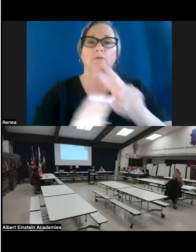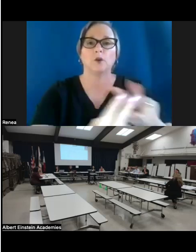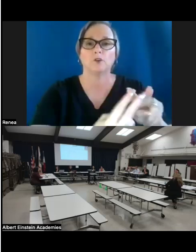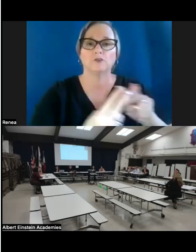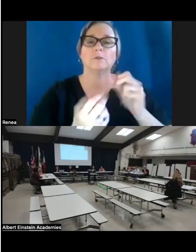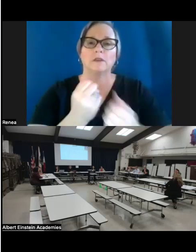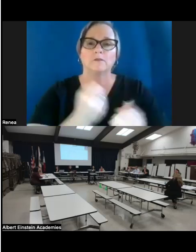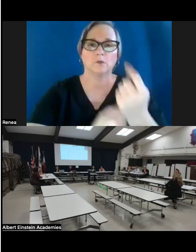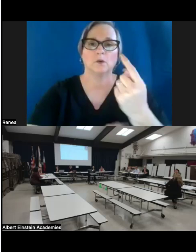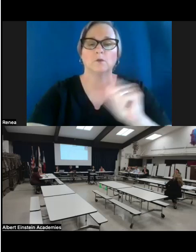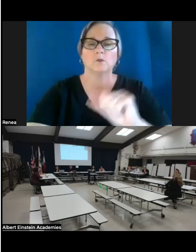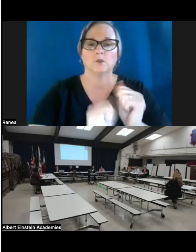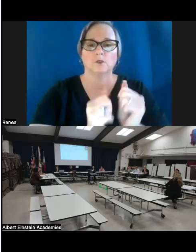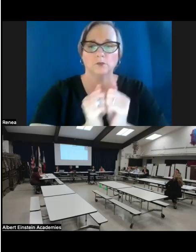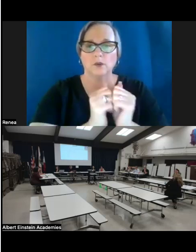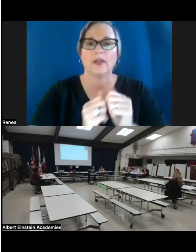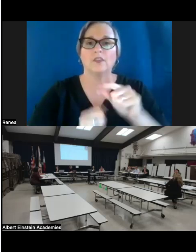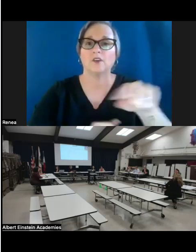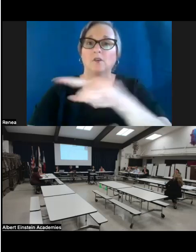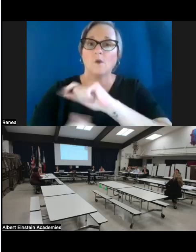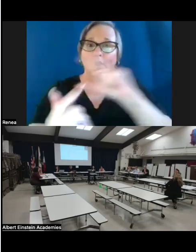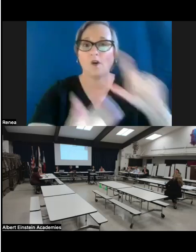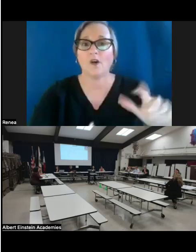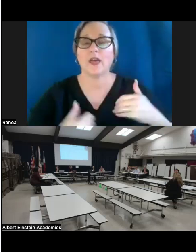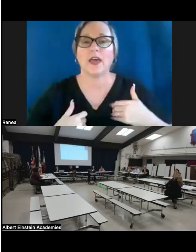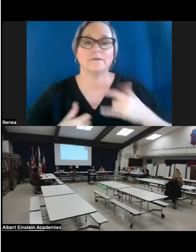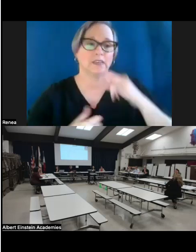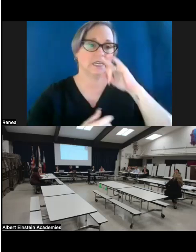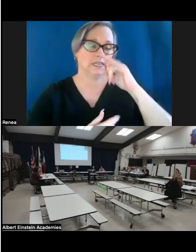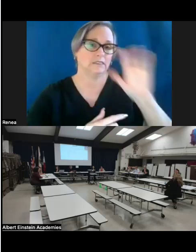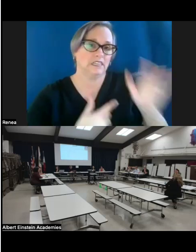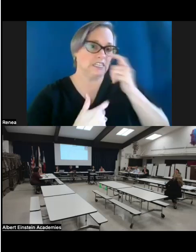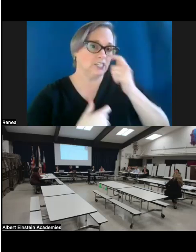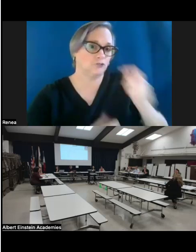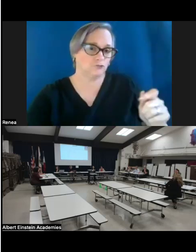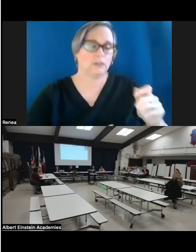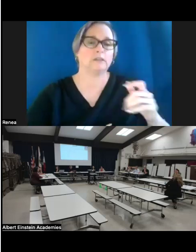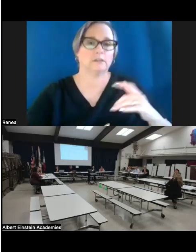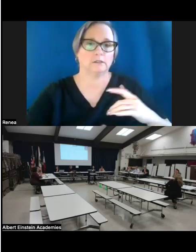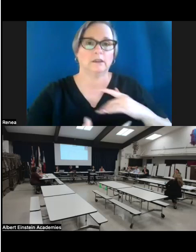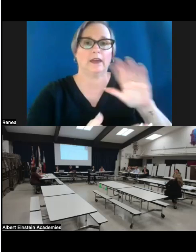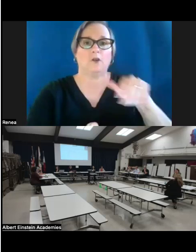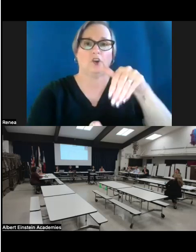everyone has the kids' interests at heart. So hopefully, you know, we can strive towards that goal together.